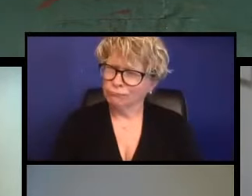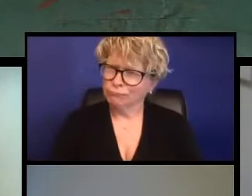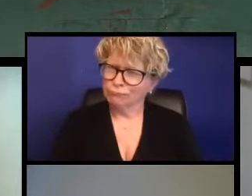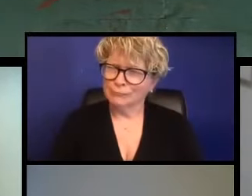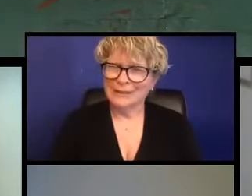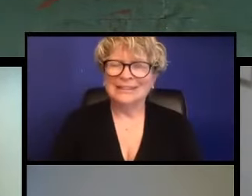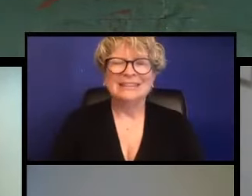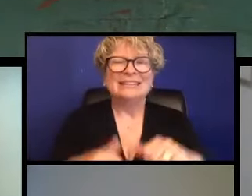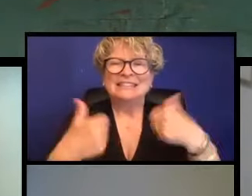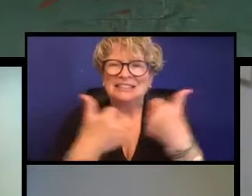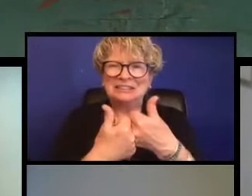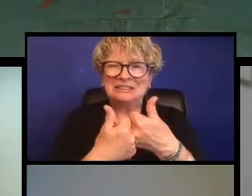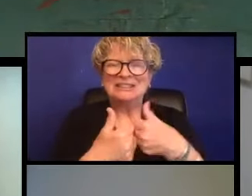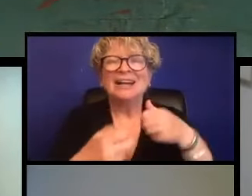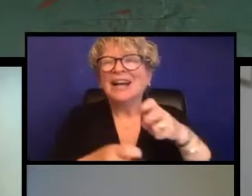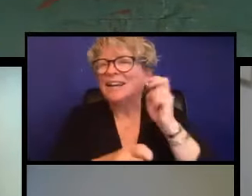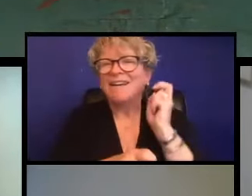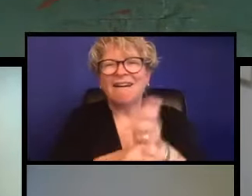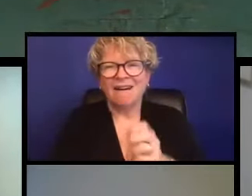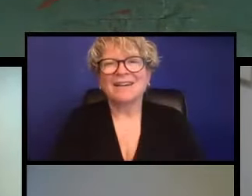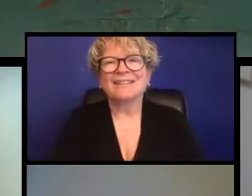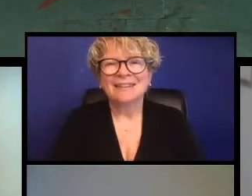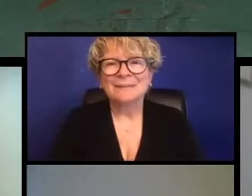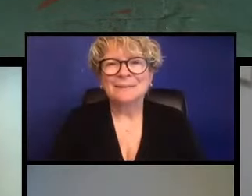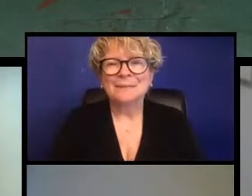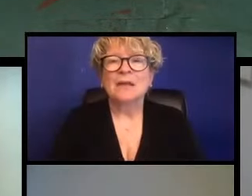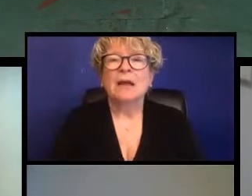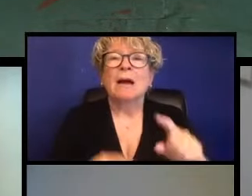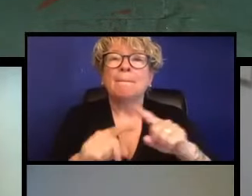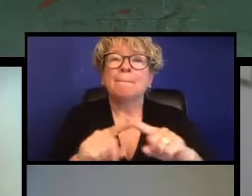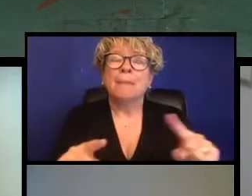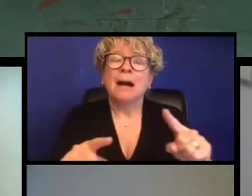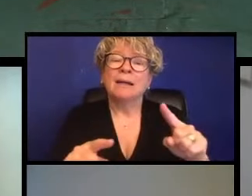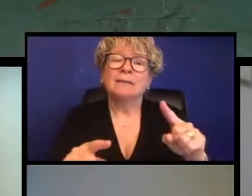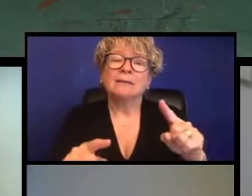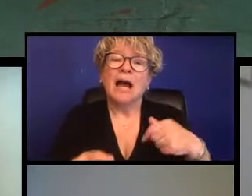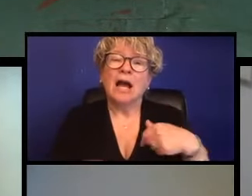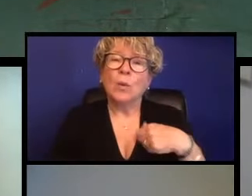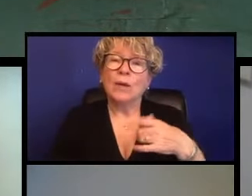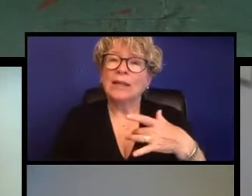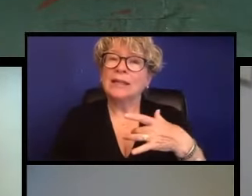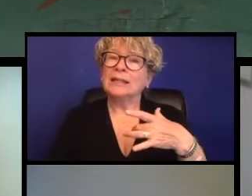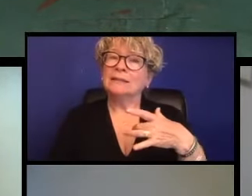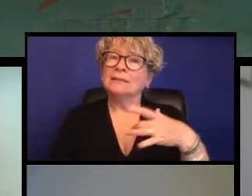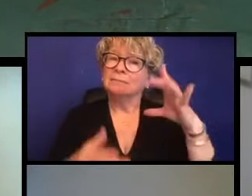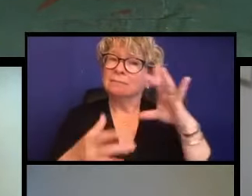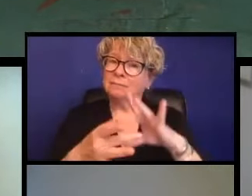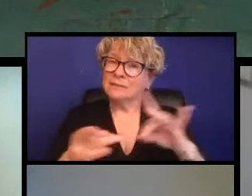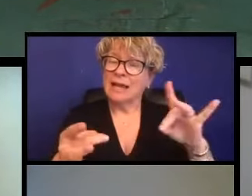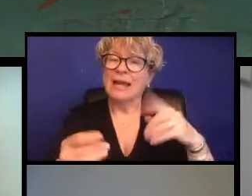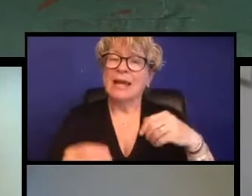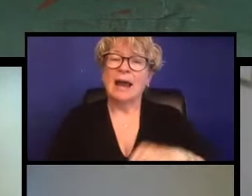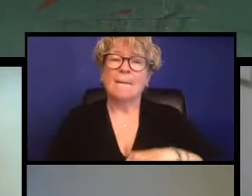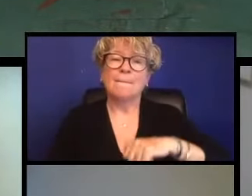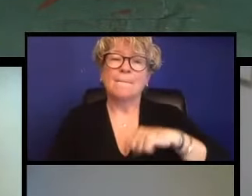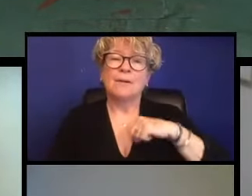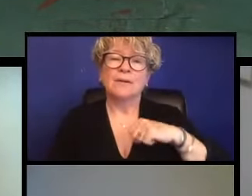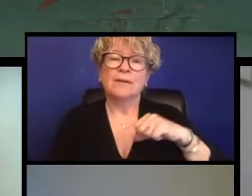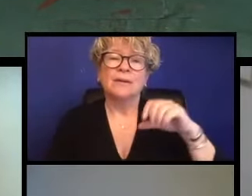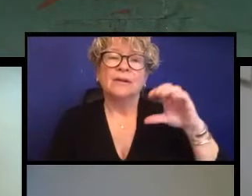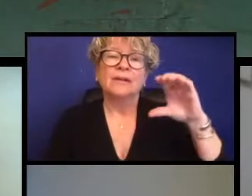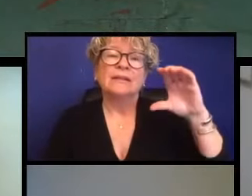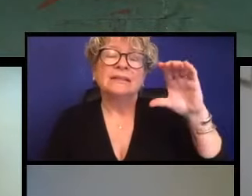It's really hard. I will say that I'm very proud to have worked with Sui Davis